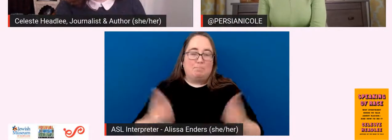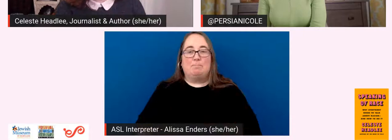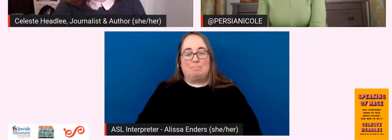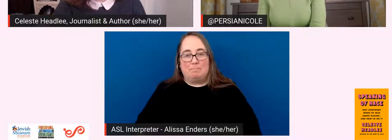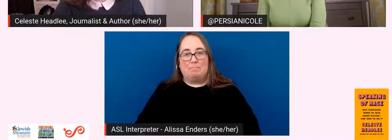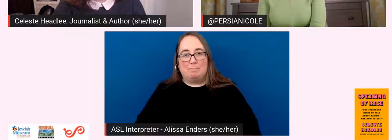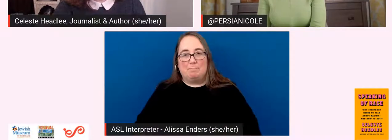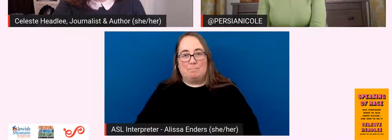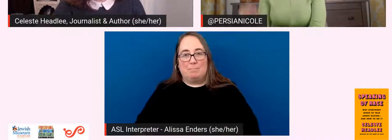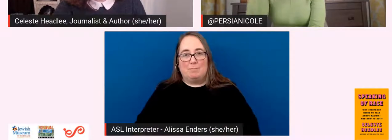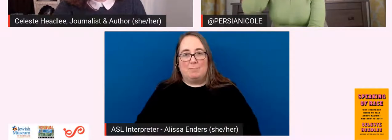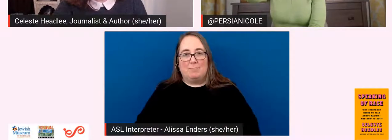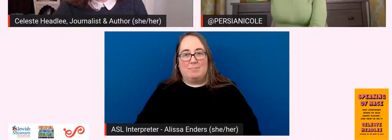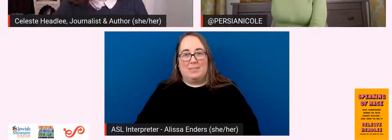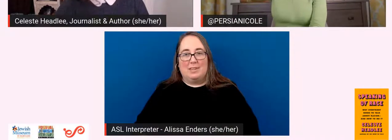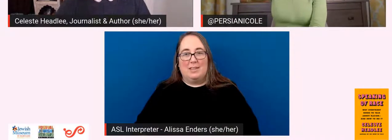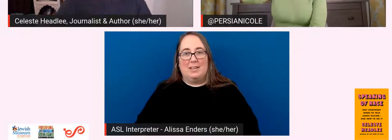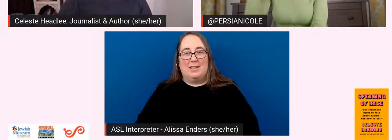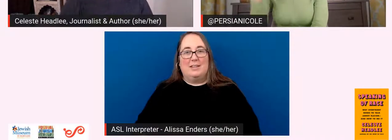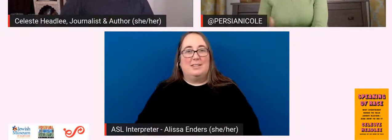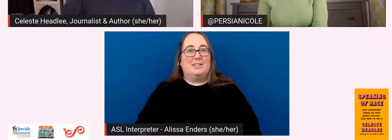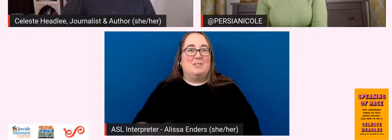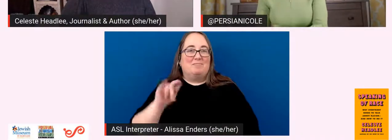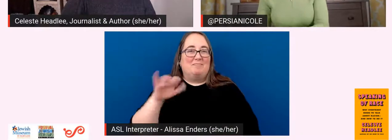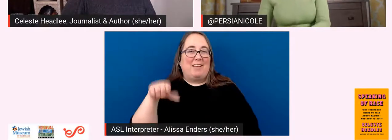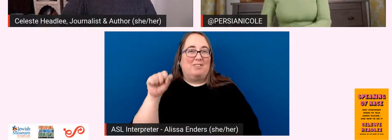Yeah. There we have it. Drops mic.